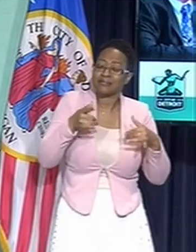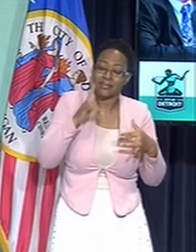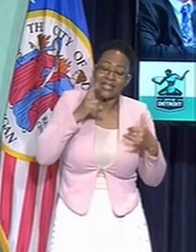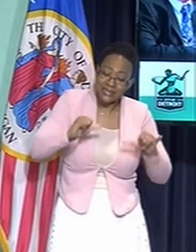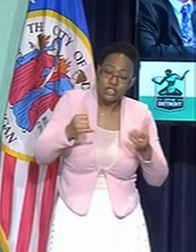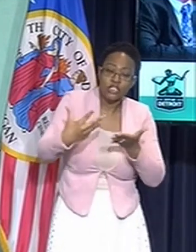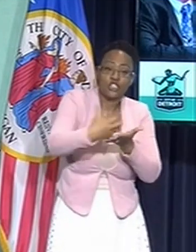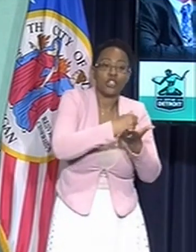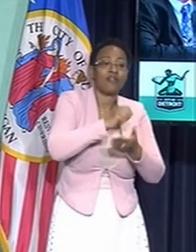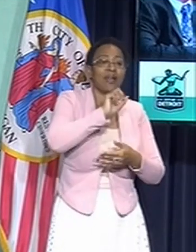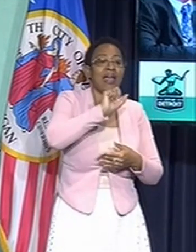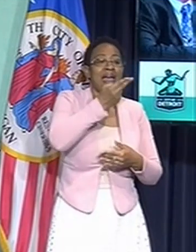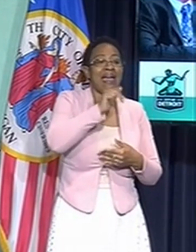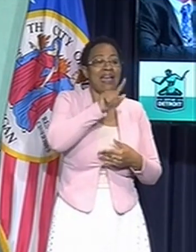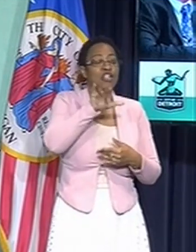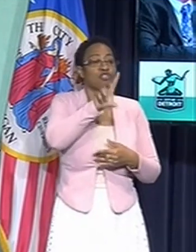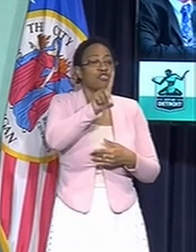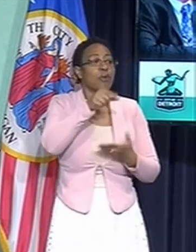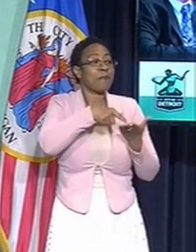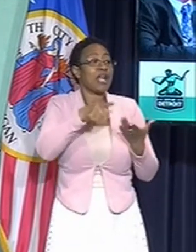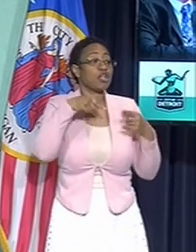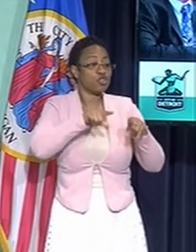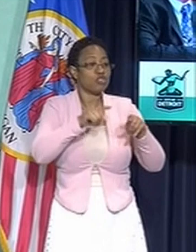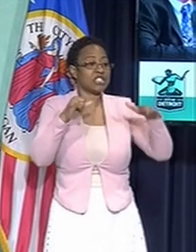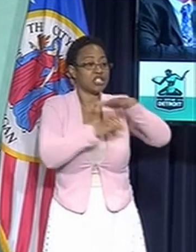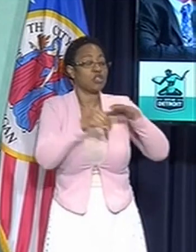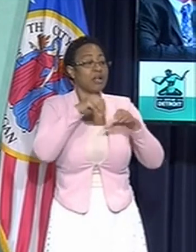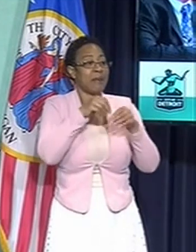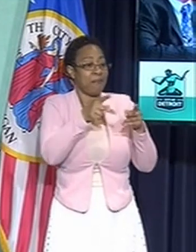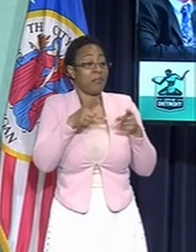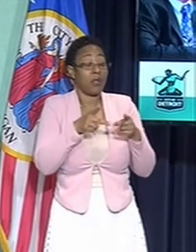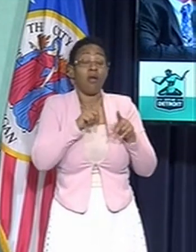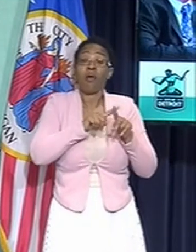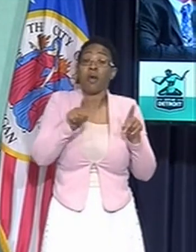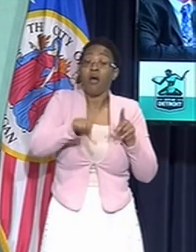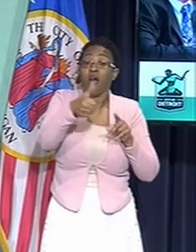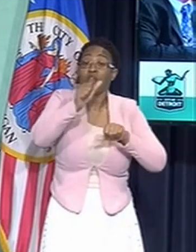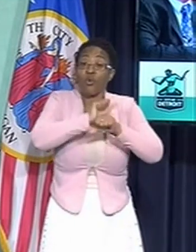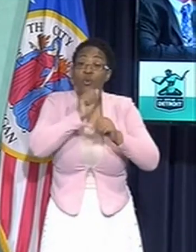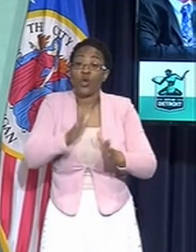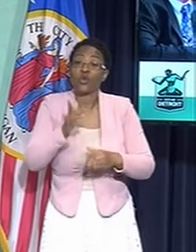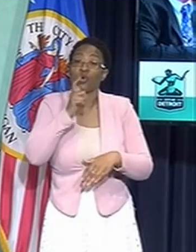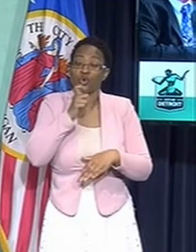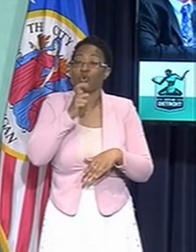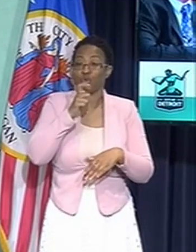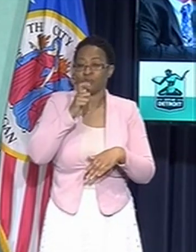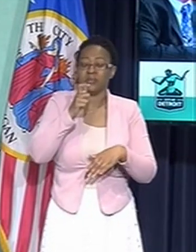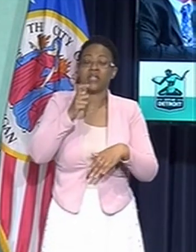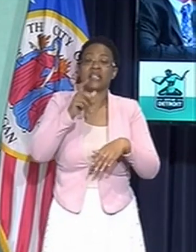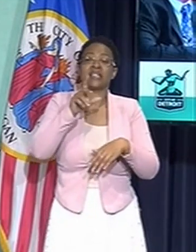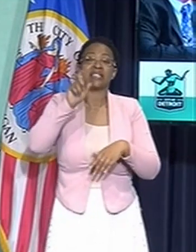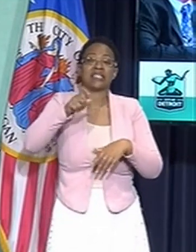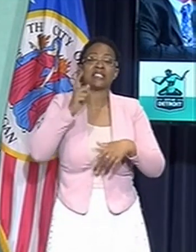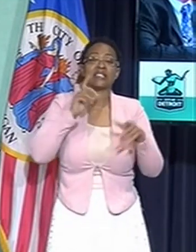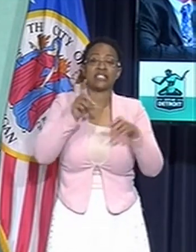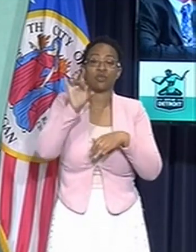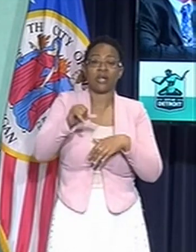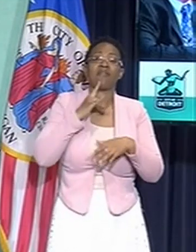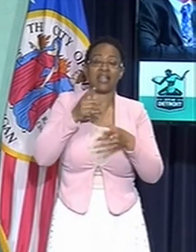the shelter in place. I think other workers who have to deal with their coworkers but don't have that continual